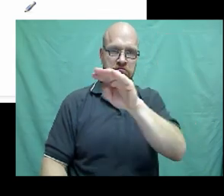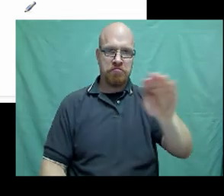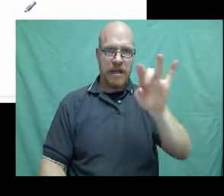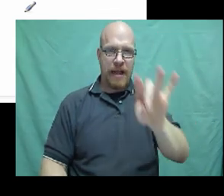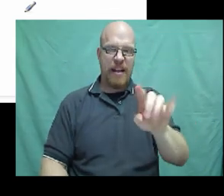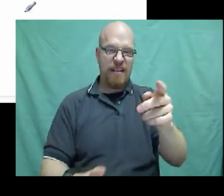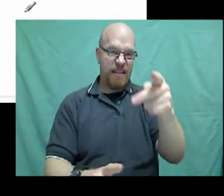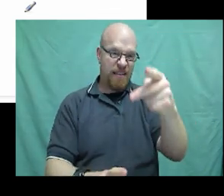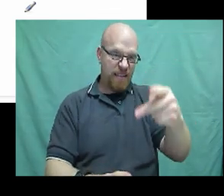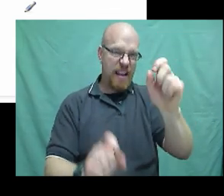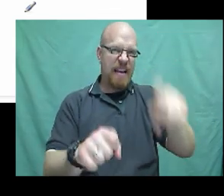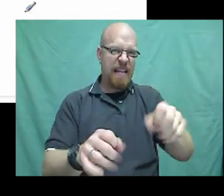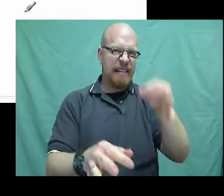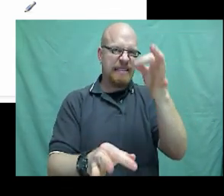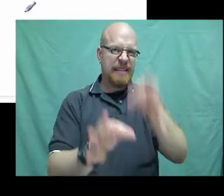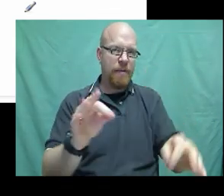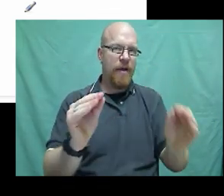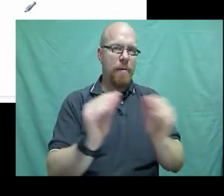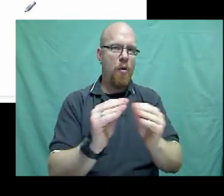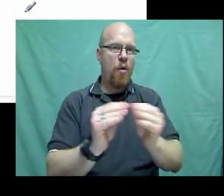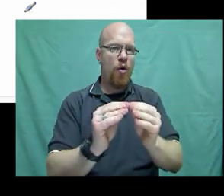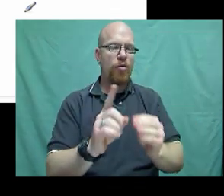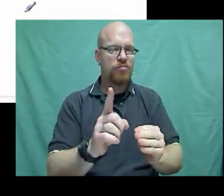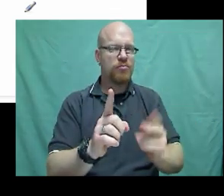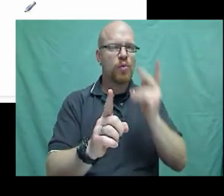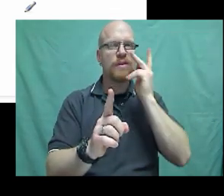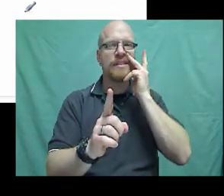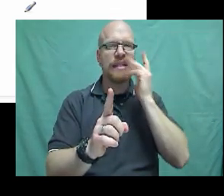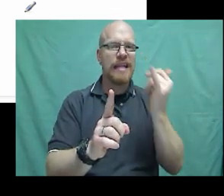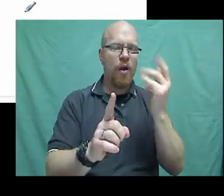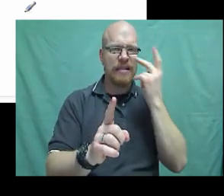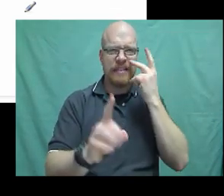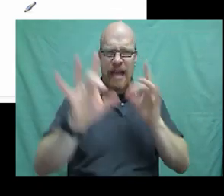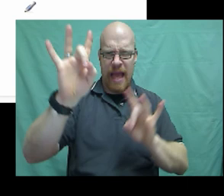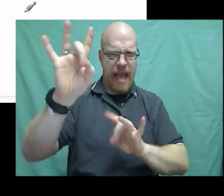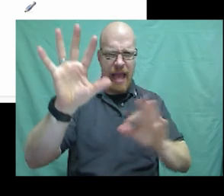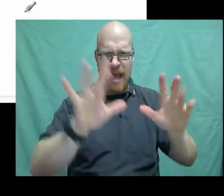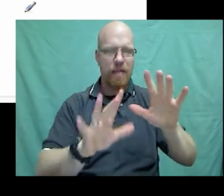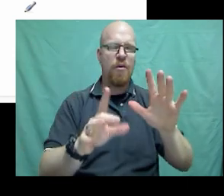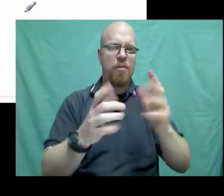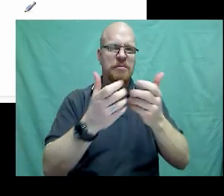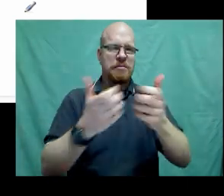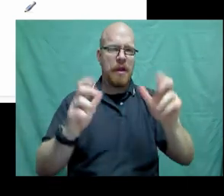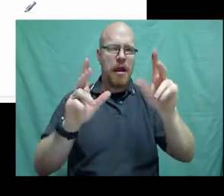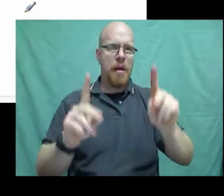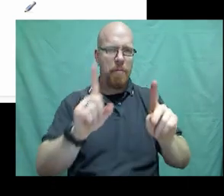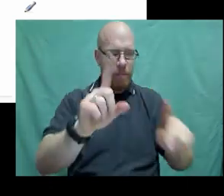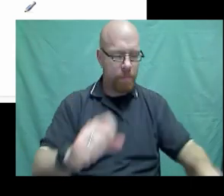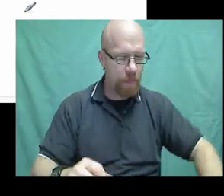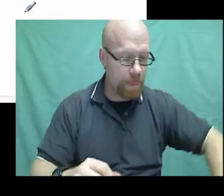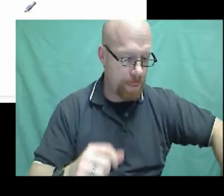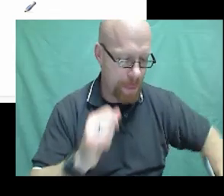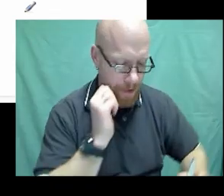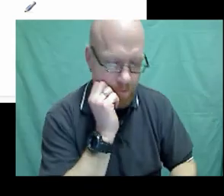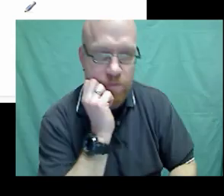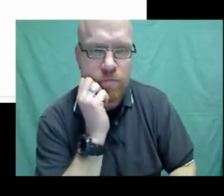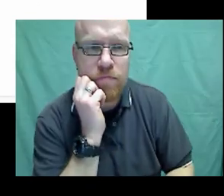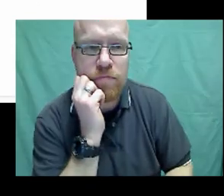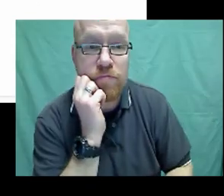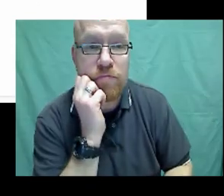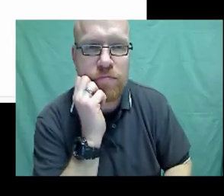3. These can be simplified further, and we'll break that up and see what happens.